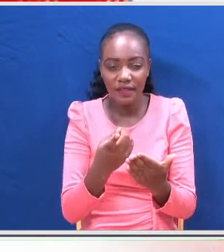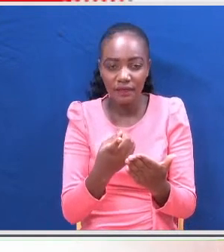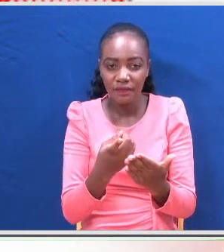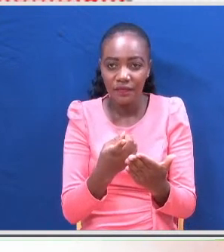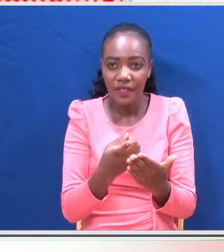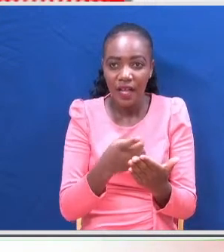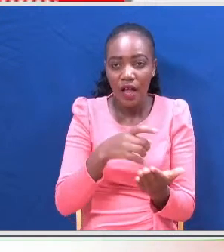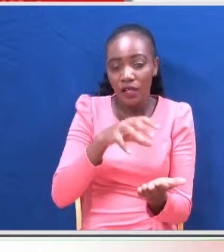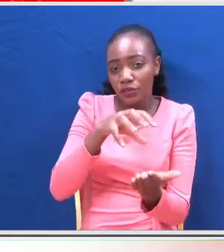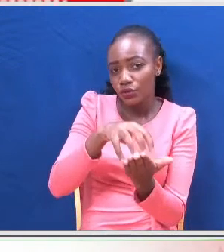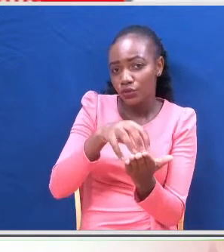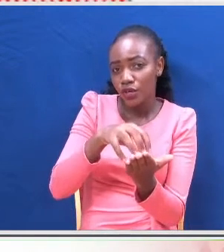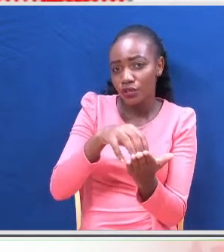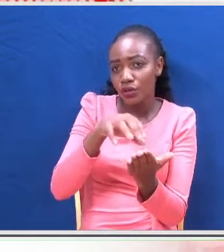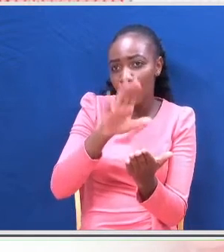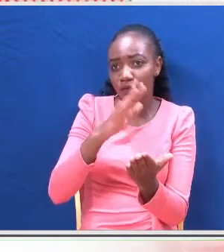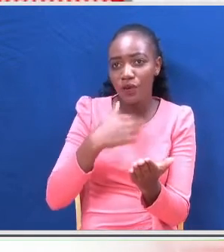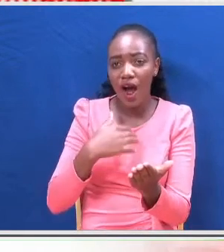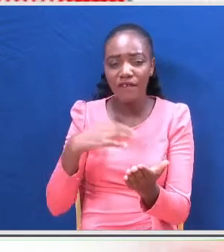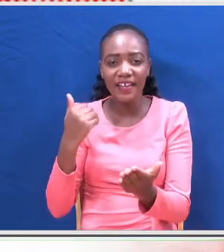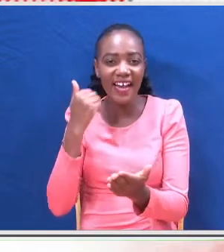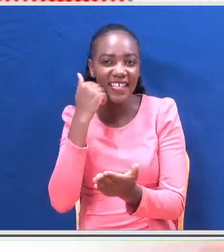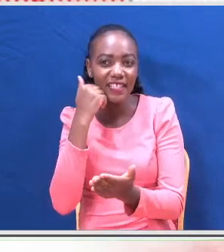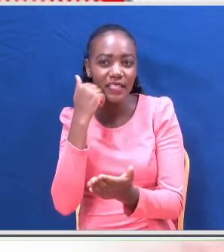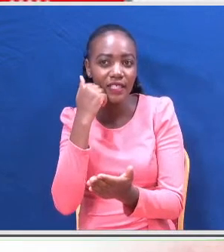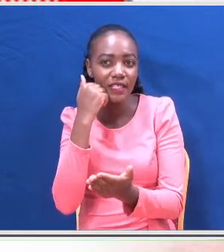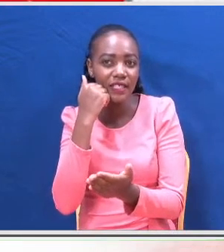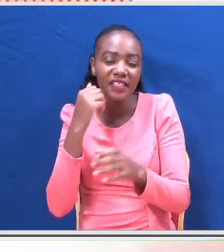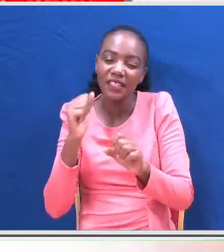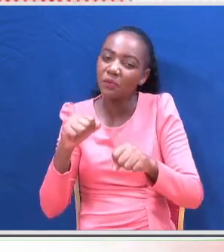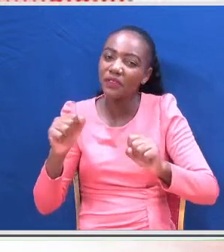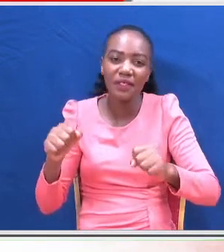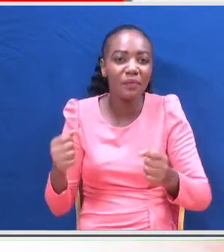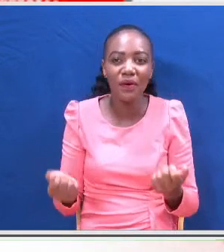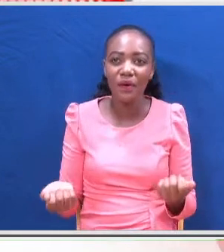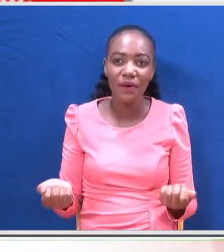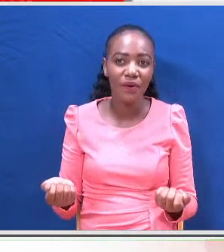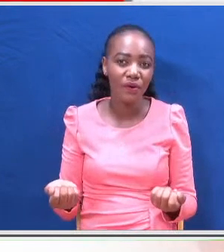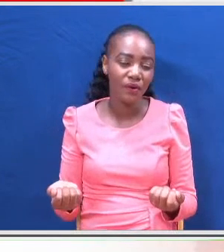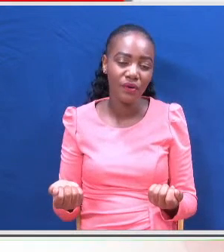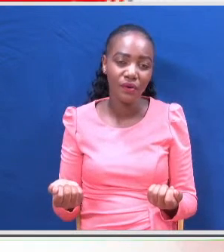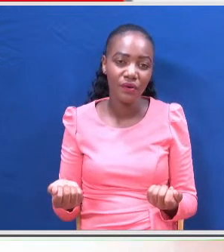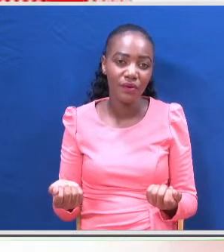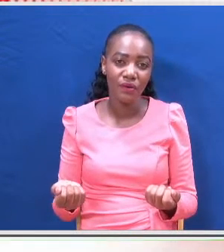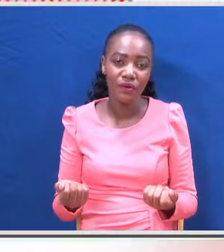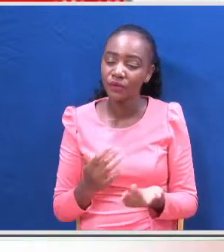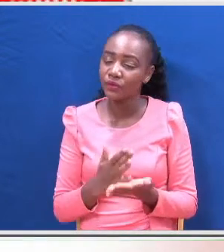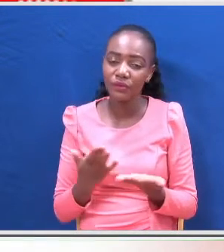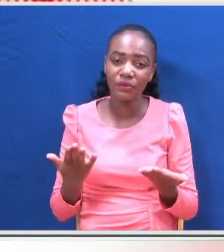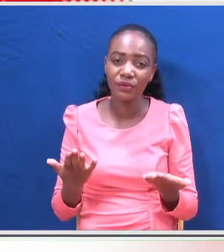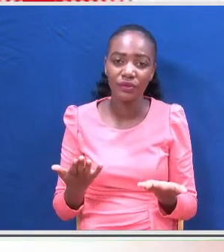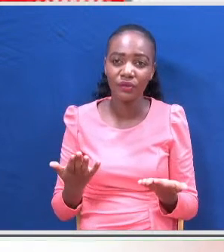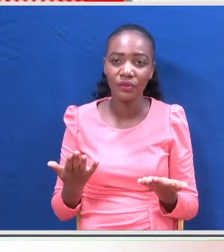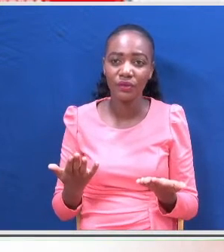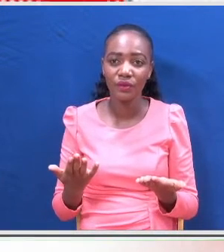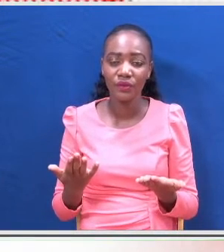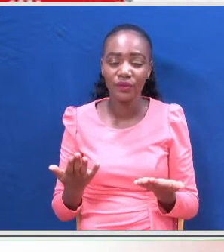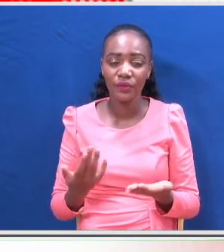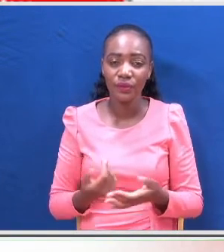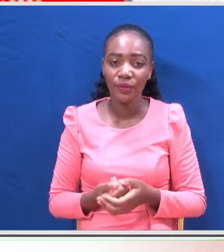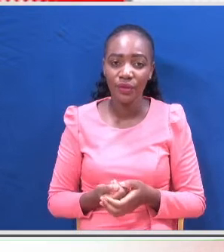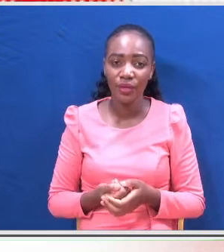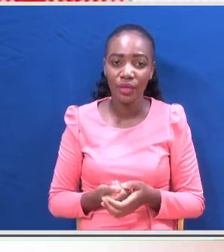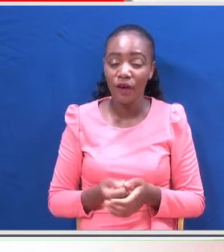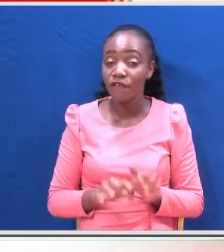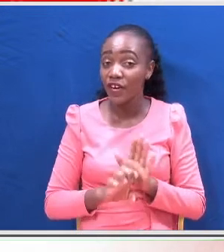that you will suffer any other health events that would otherwise be going on in the absence if the vaccine were not to be there.